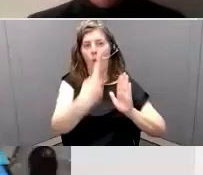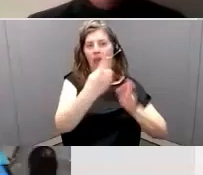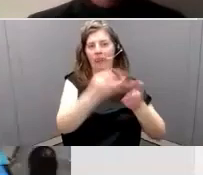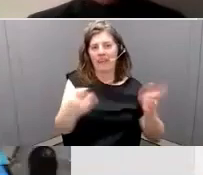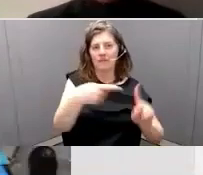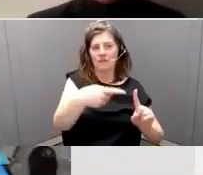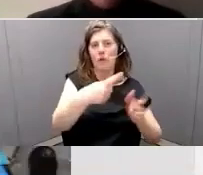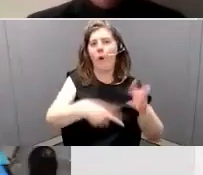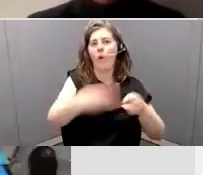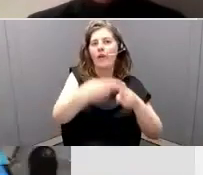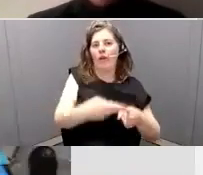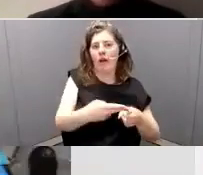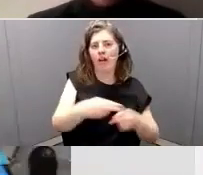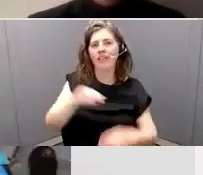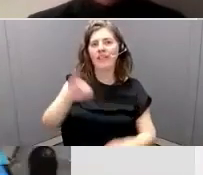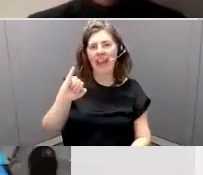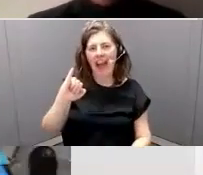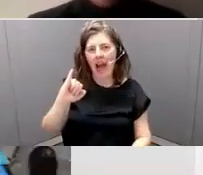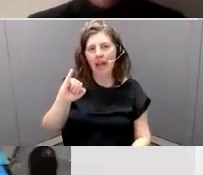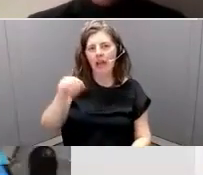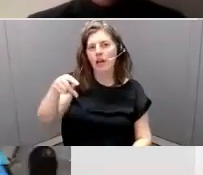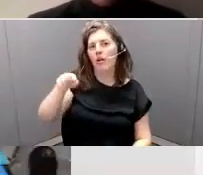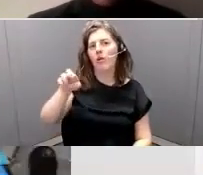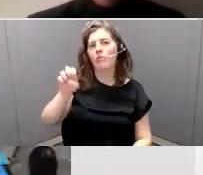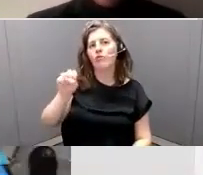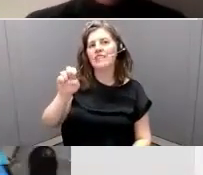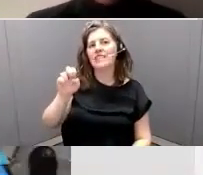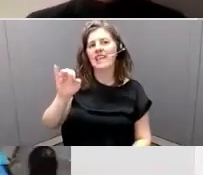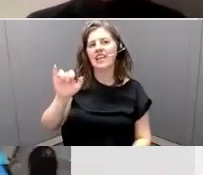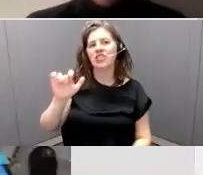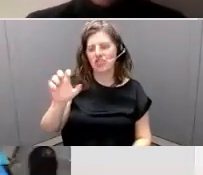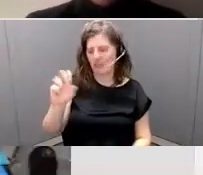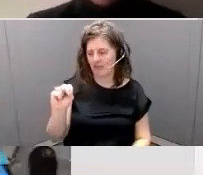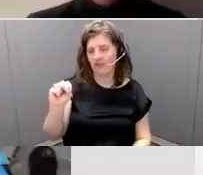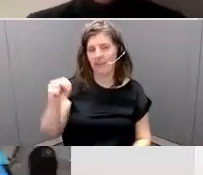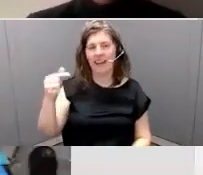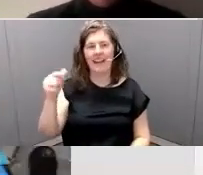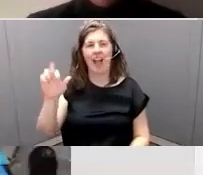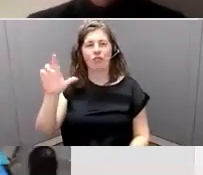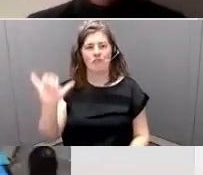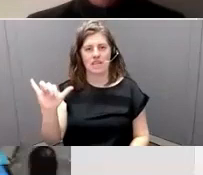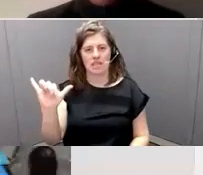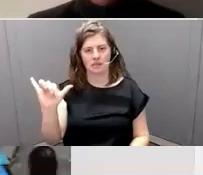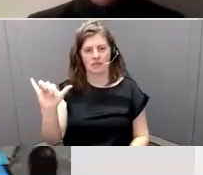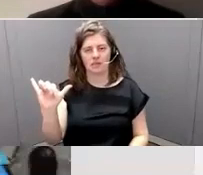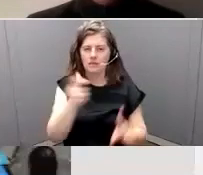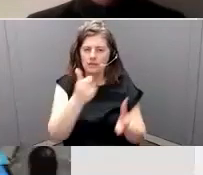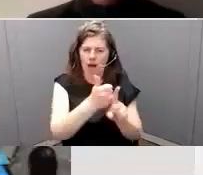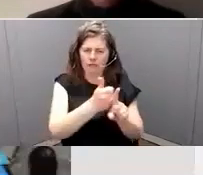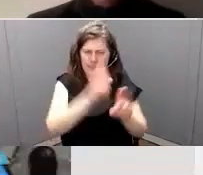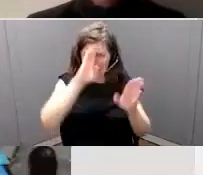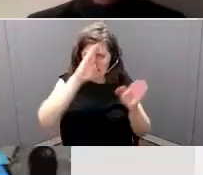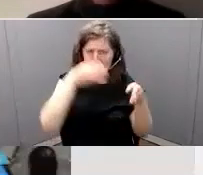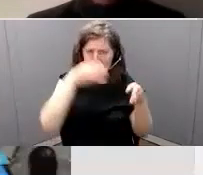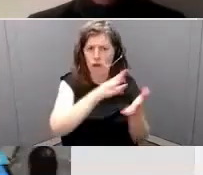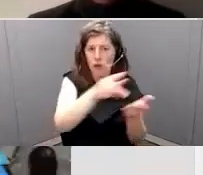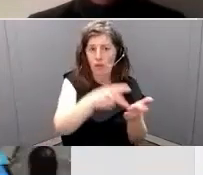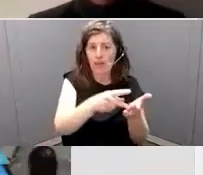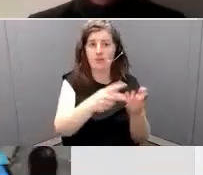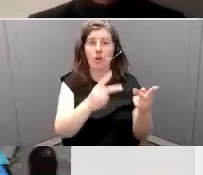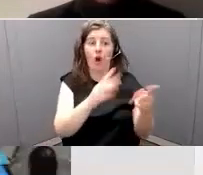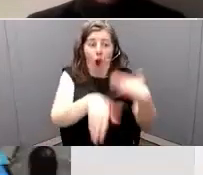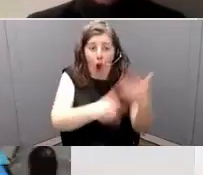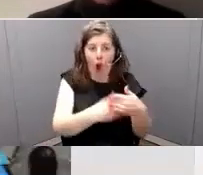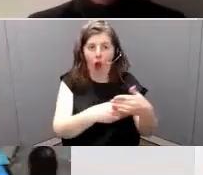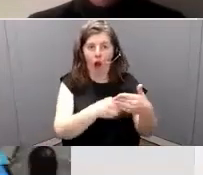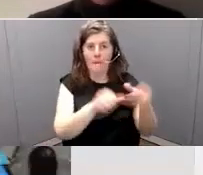what we call the iPresentation gallery. It is a centralized place where all